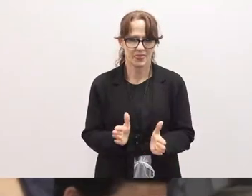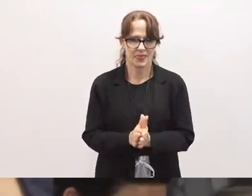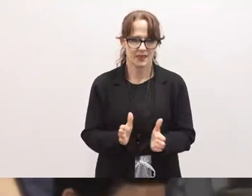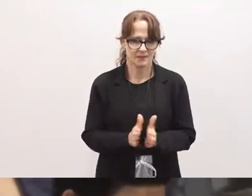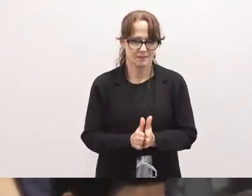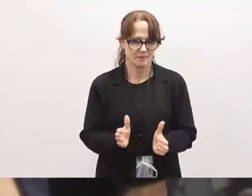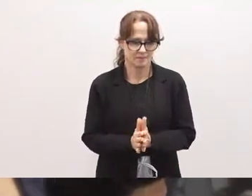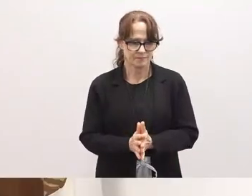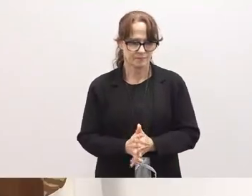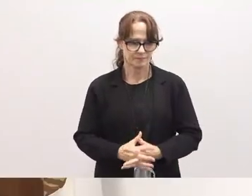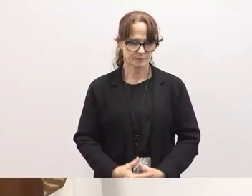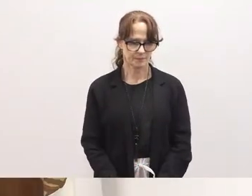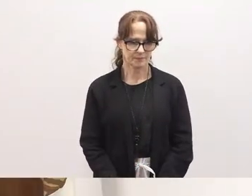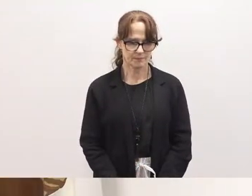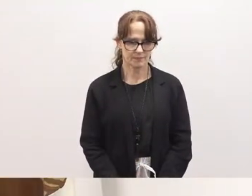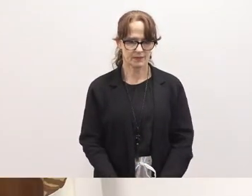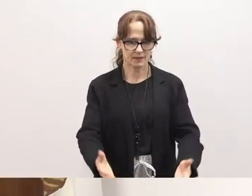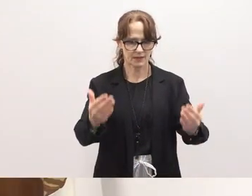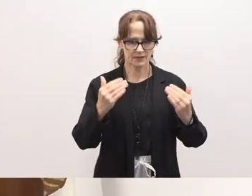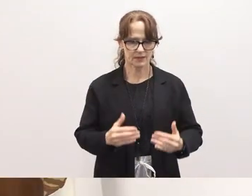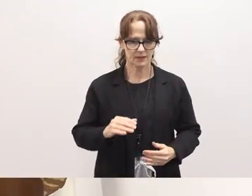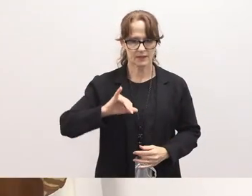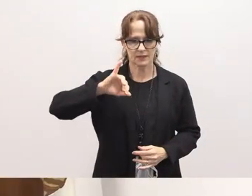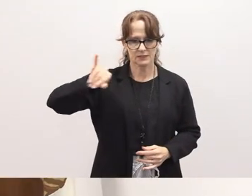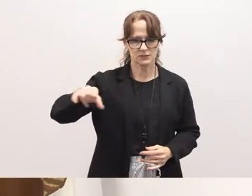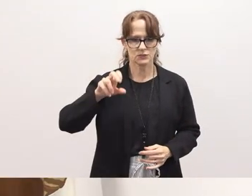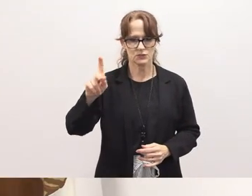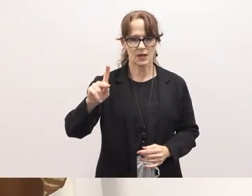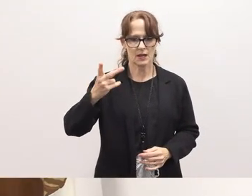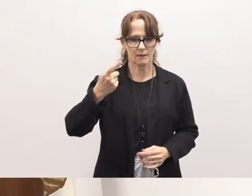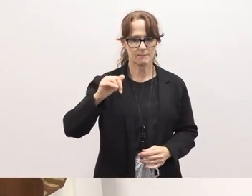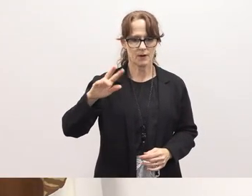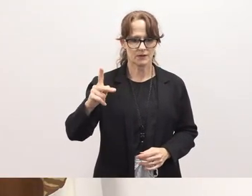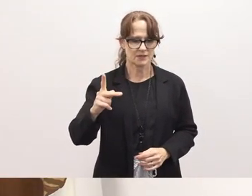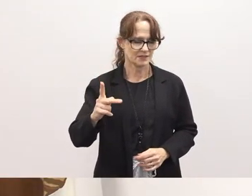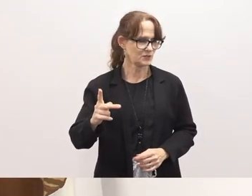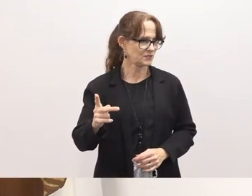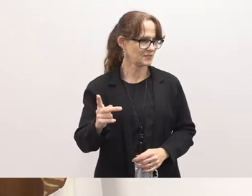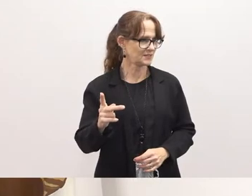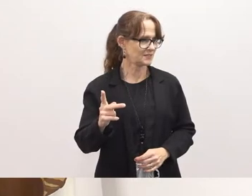Thank you. Next, we have Jack Park.